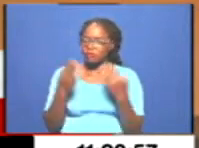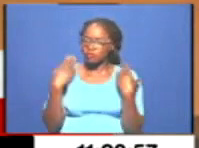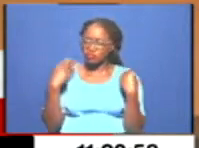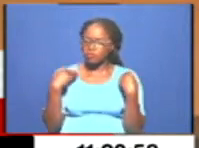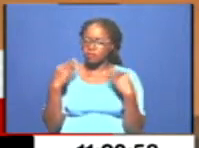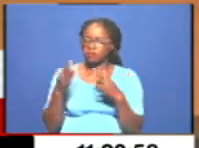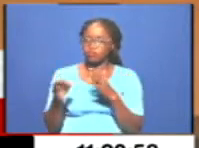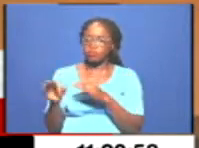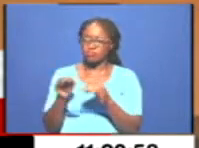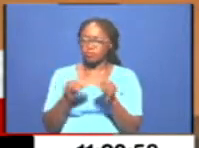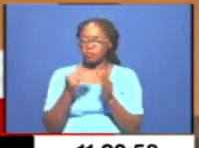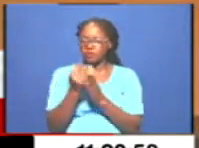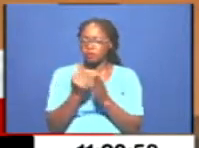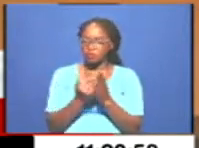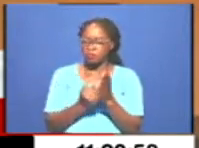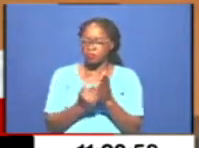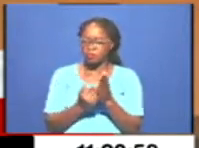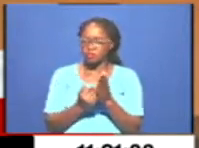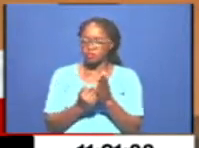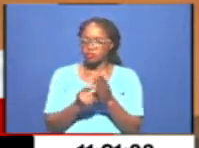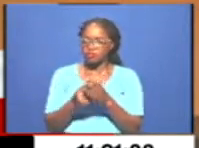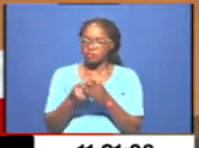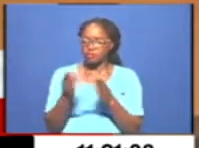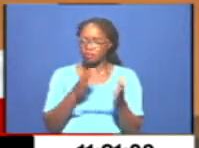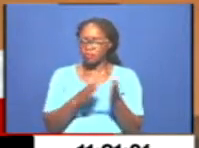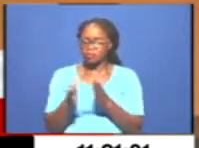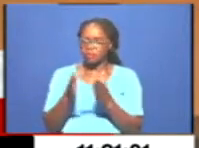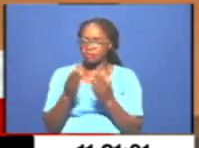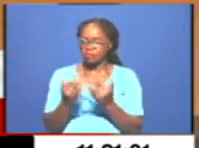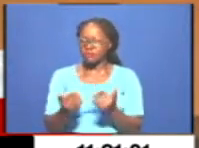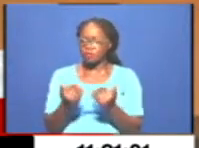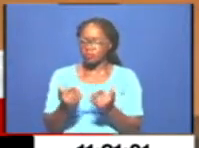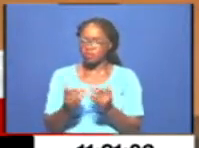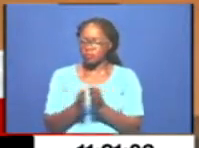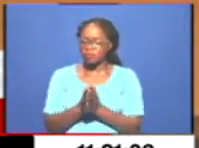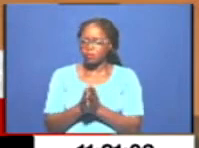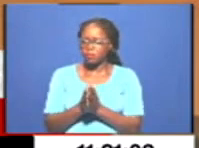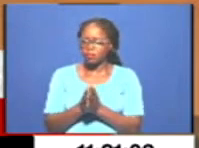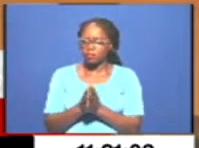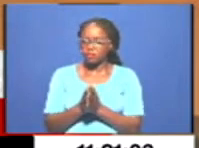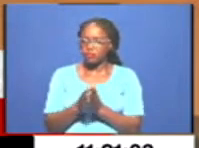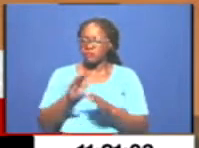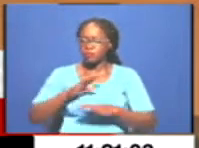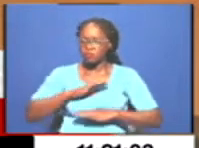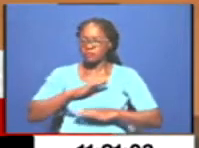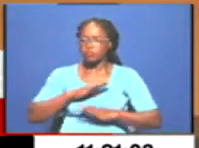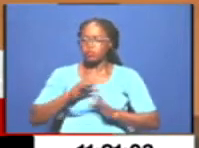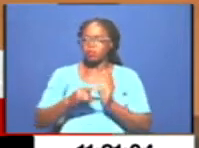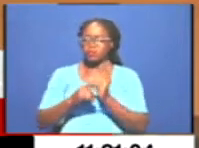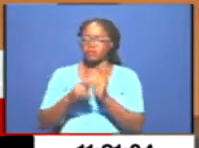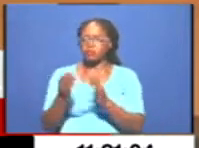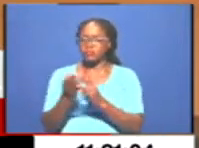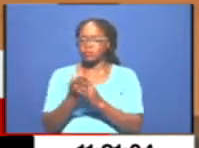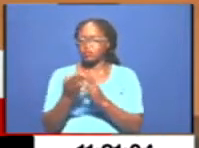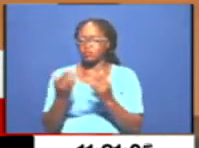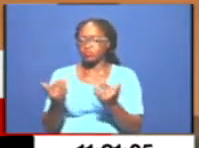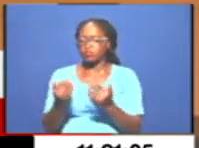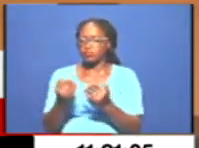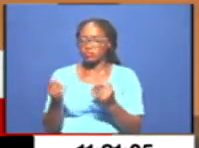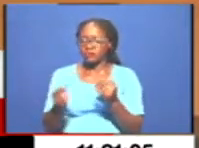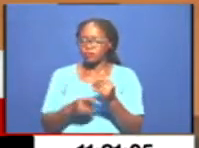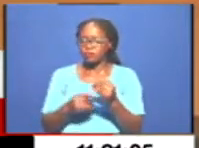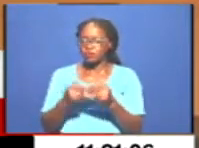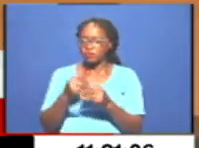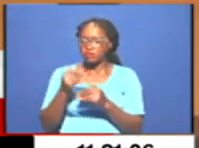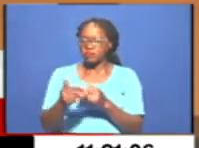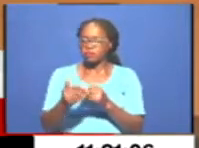put in a program and they start preparing now and they're given the sufficient exposure, between now and August we can get very, very